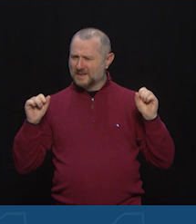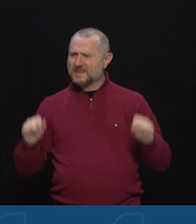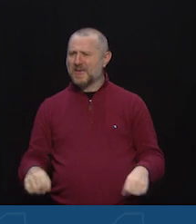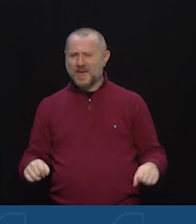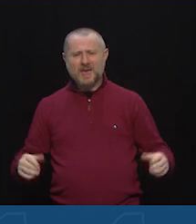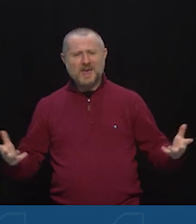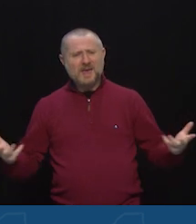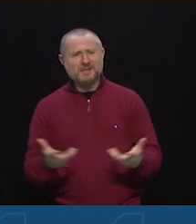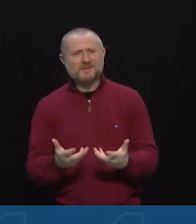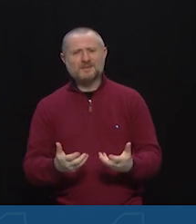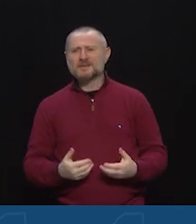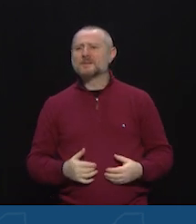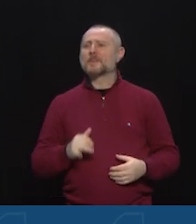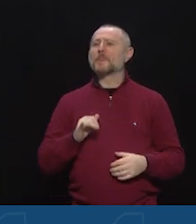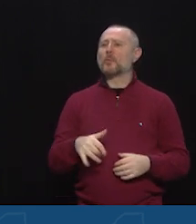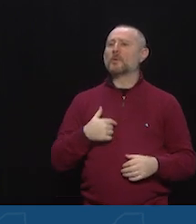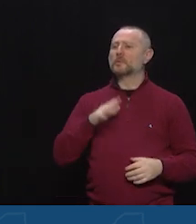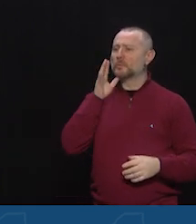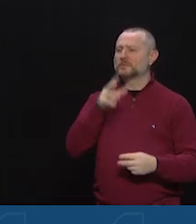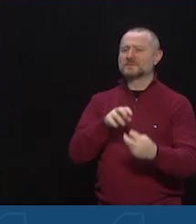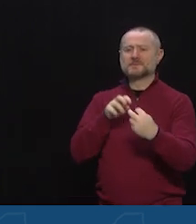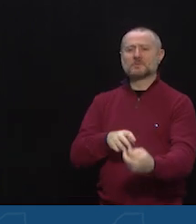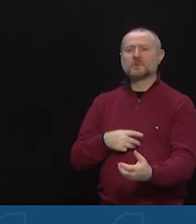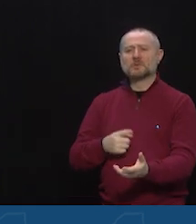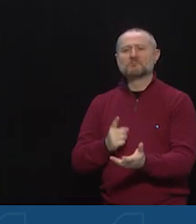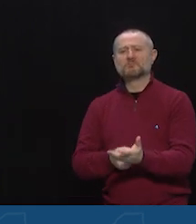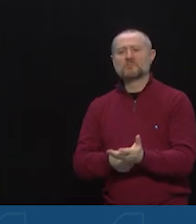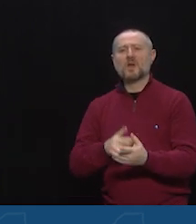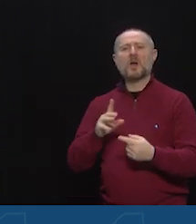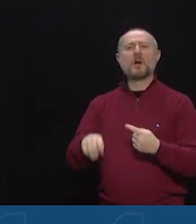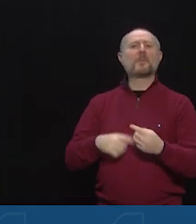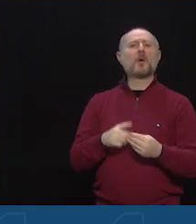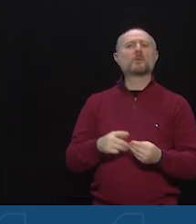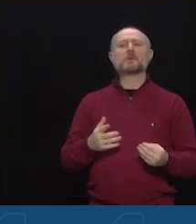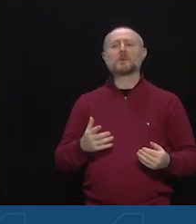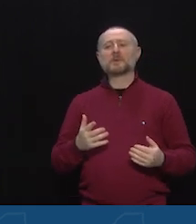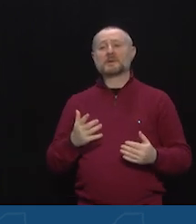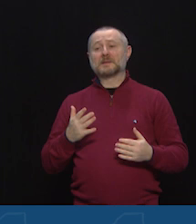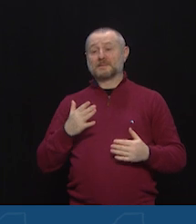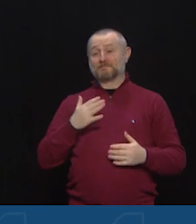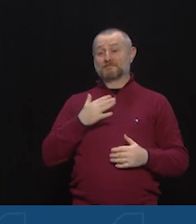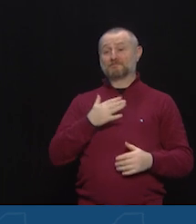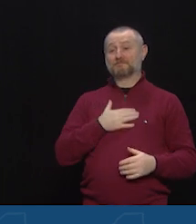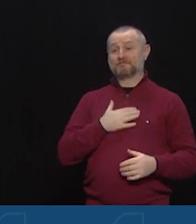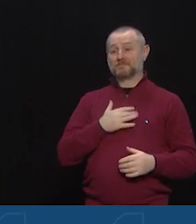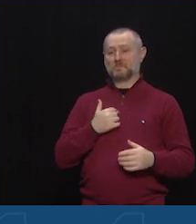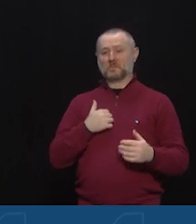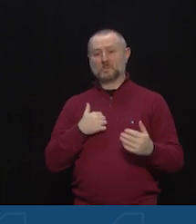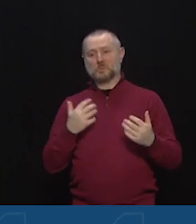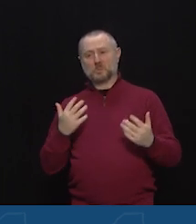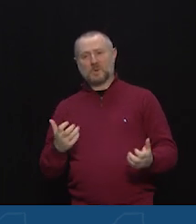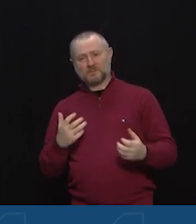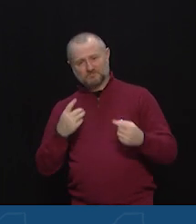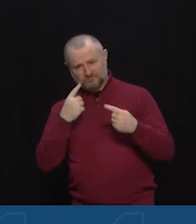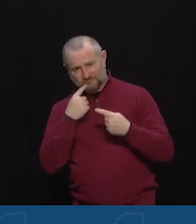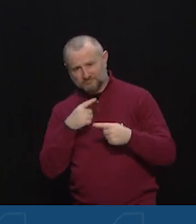and so I'll be having a conversation about the desire, my desire to achieve both those